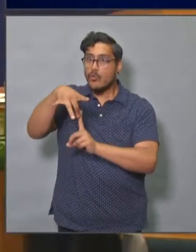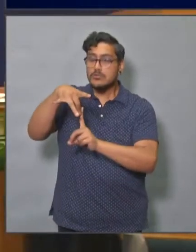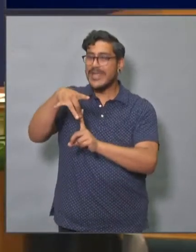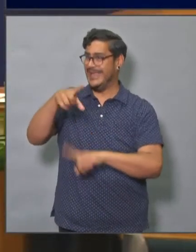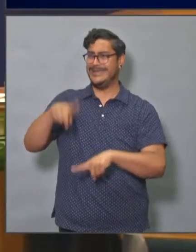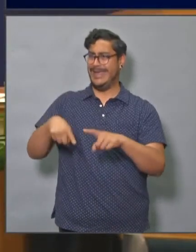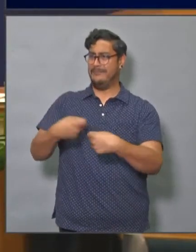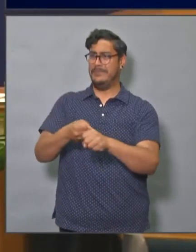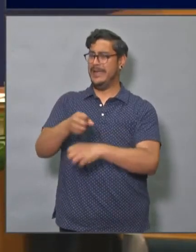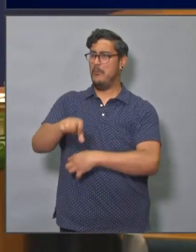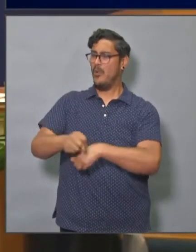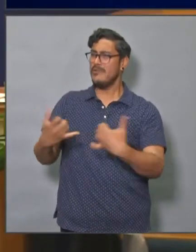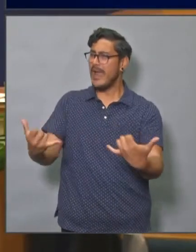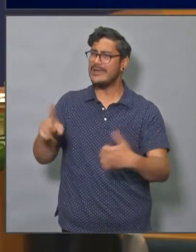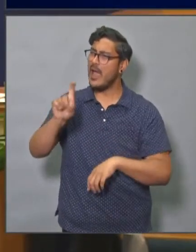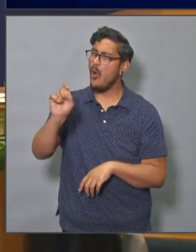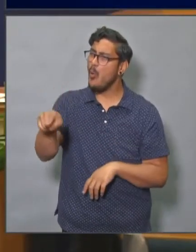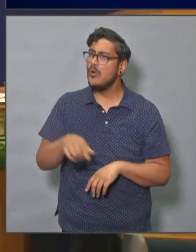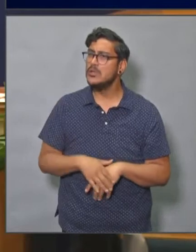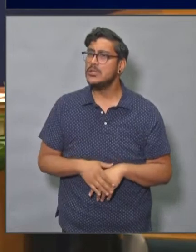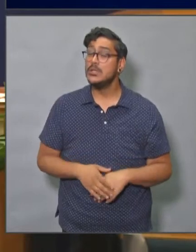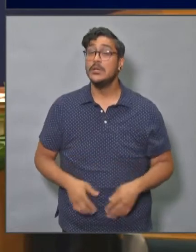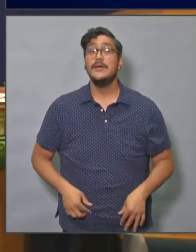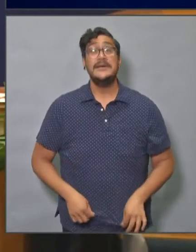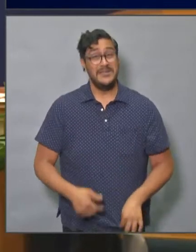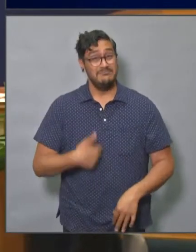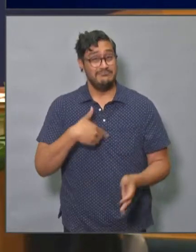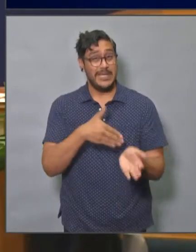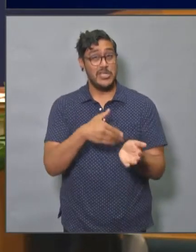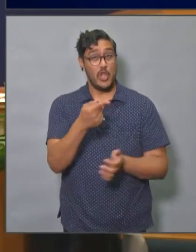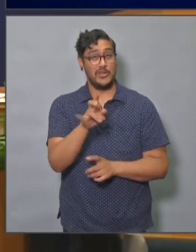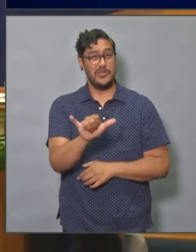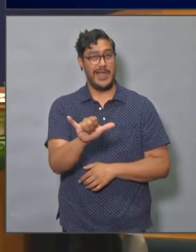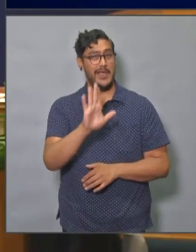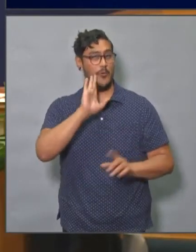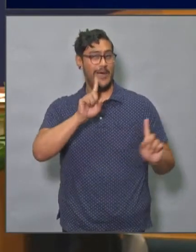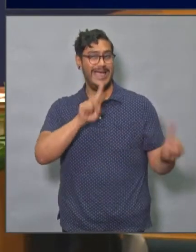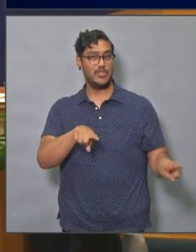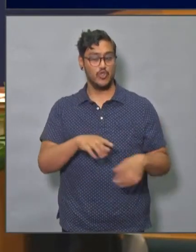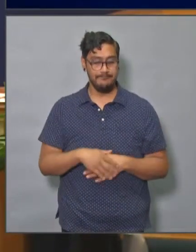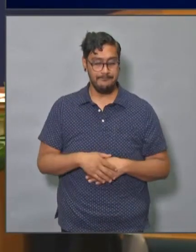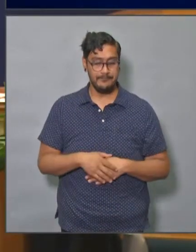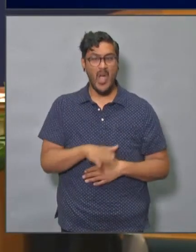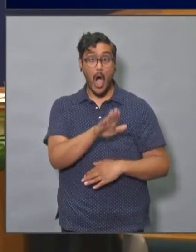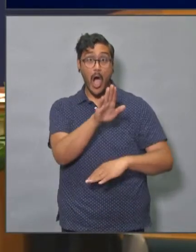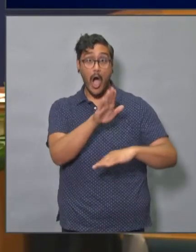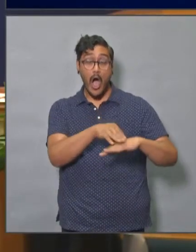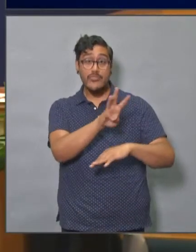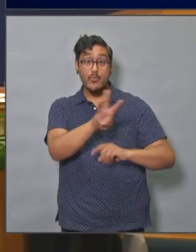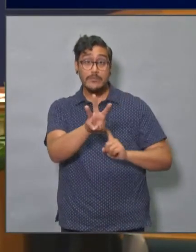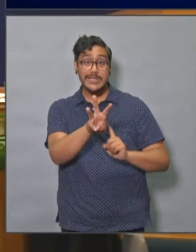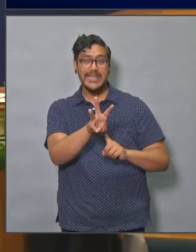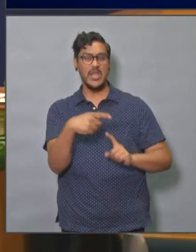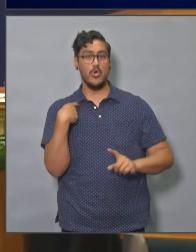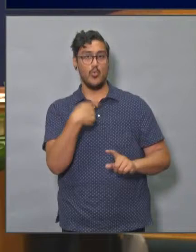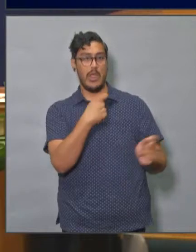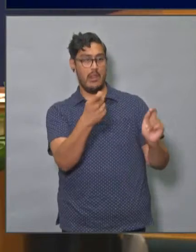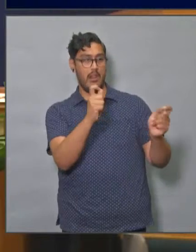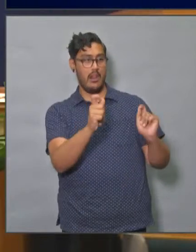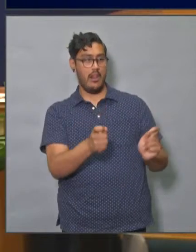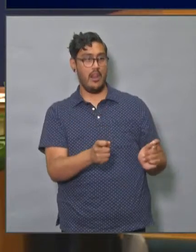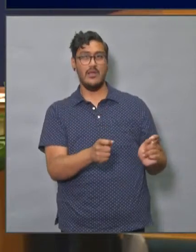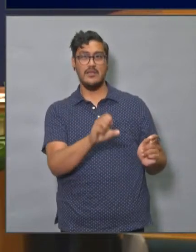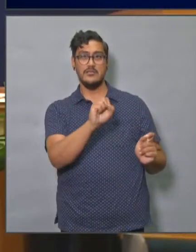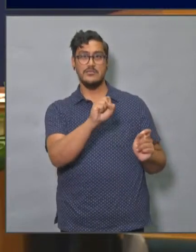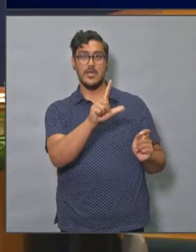Yeah, hi, this is Dr. Galley. I'll take that question. So the website, we are making adjustments to the slot allocation. Those should